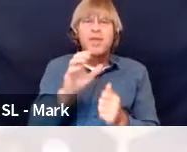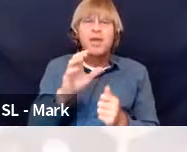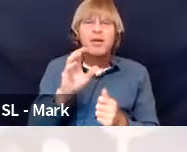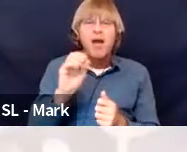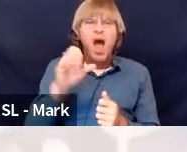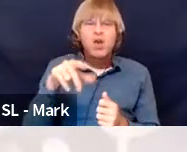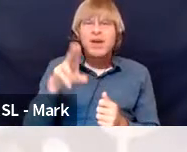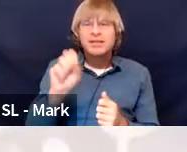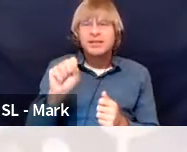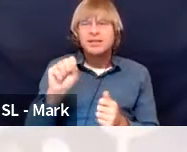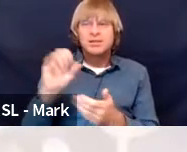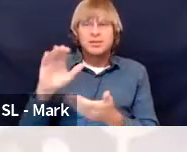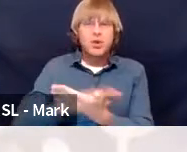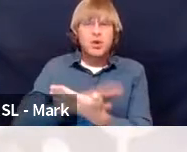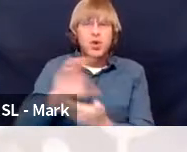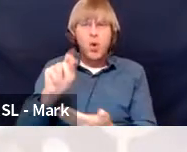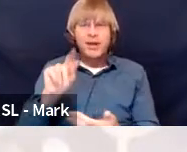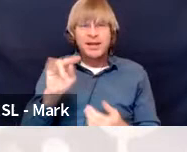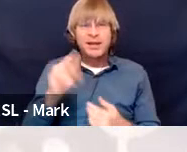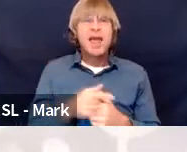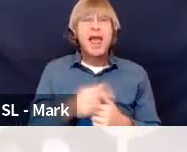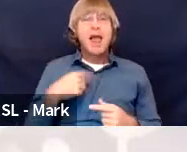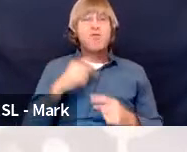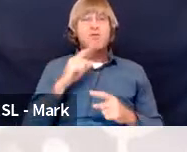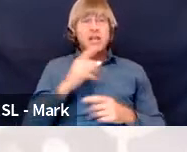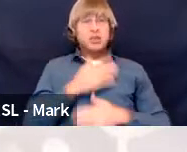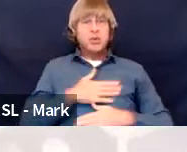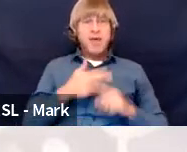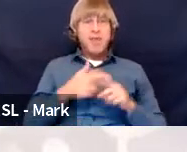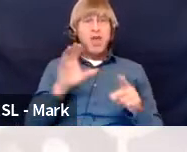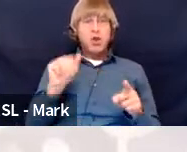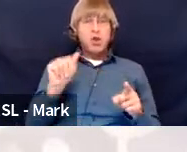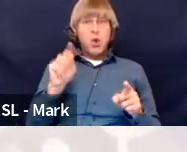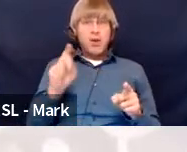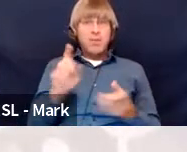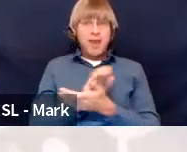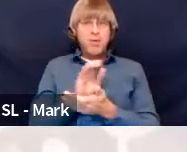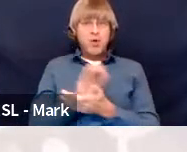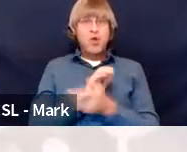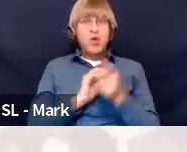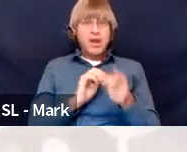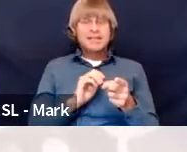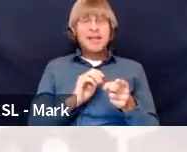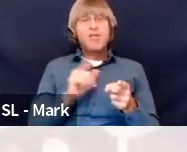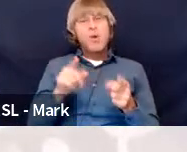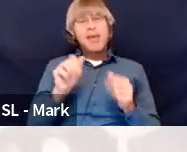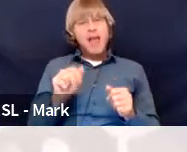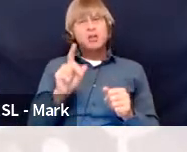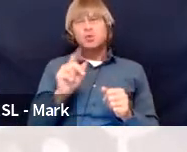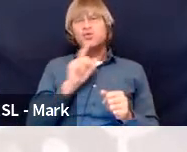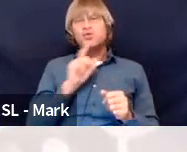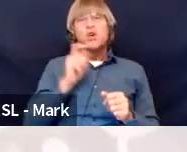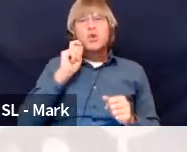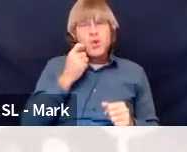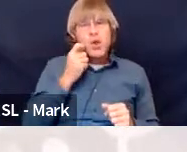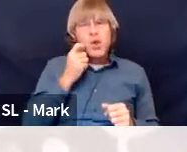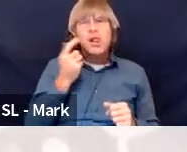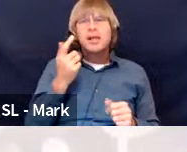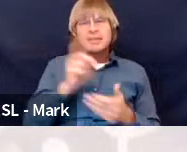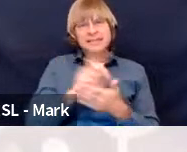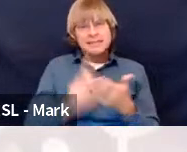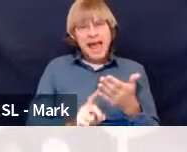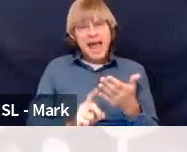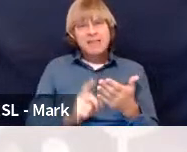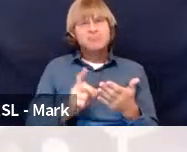aqueous coating. The other thing that I really do enjoy about coated papers is that you can do some really cool